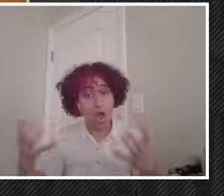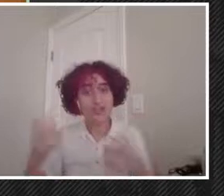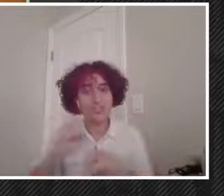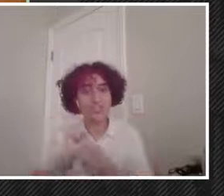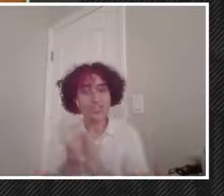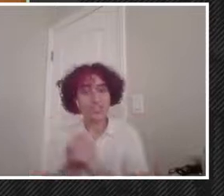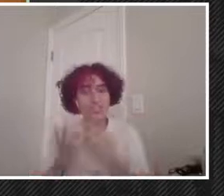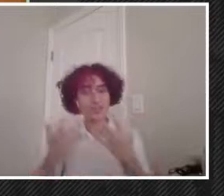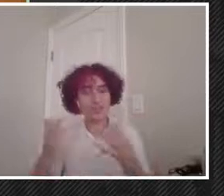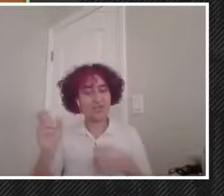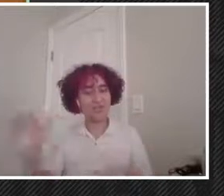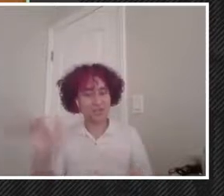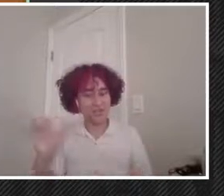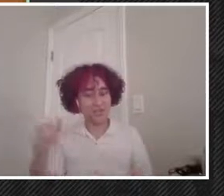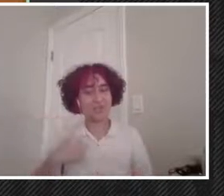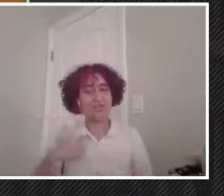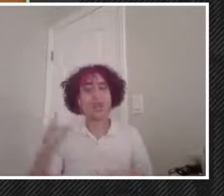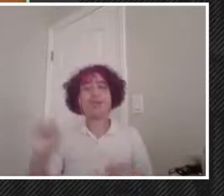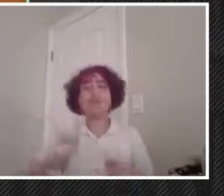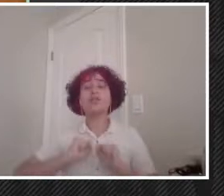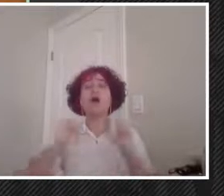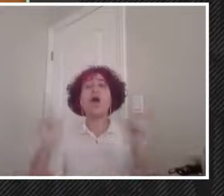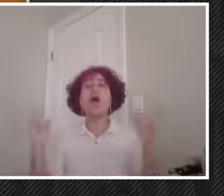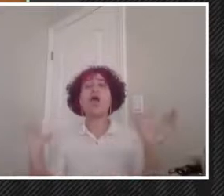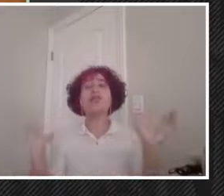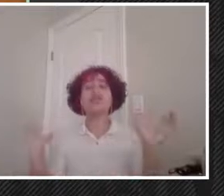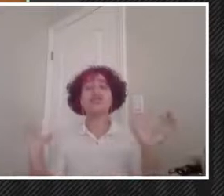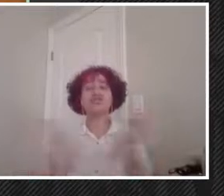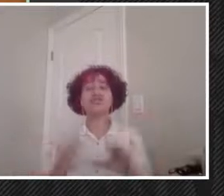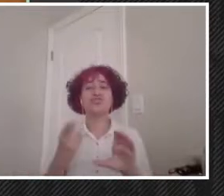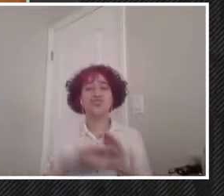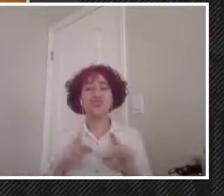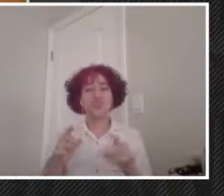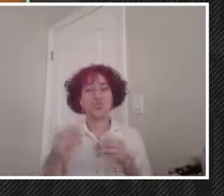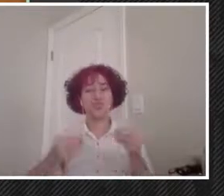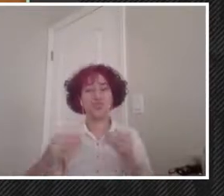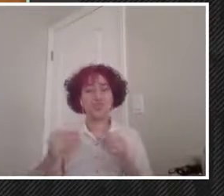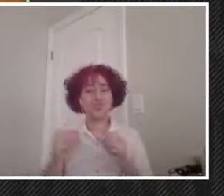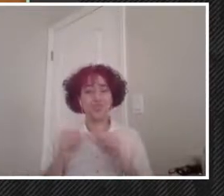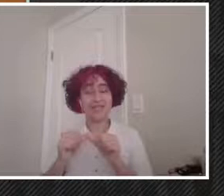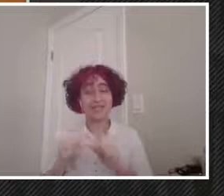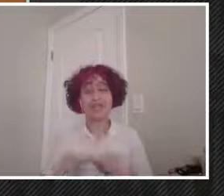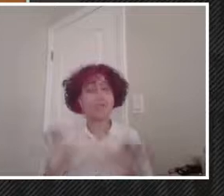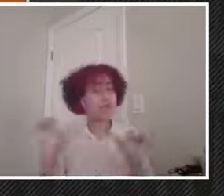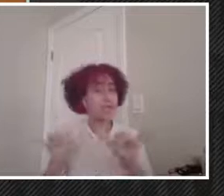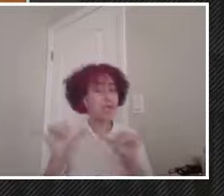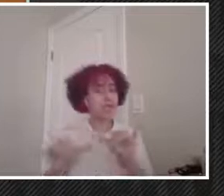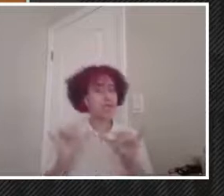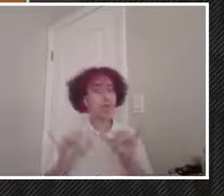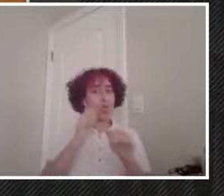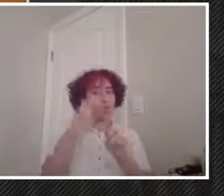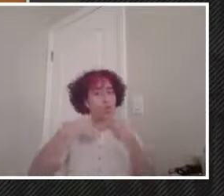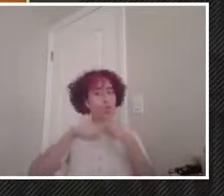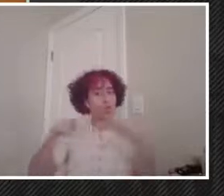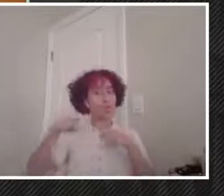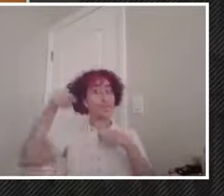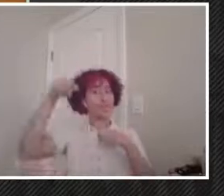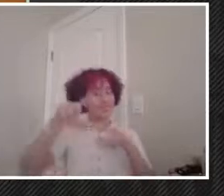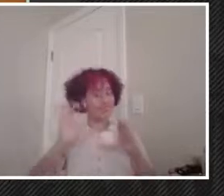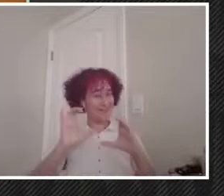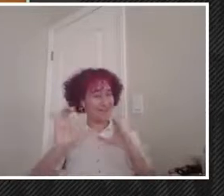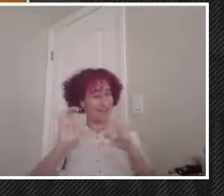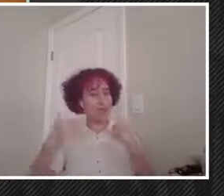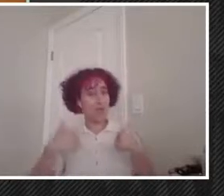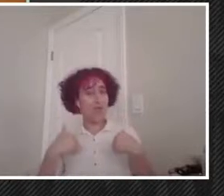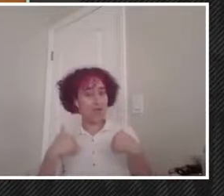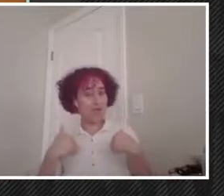movement together. I want you to stay tuned though. Although we're wrapping this conversation, there is a fantastic panel